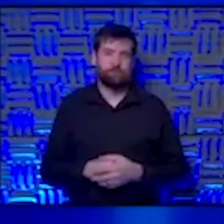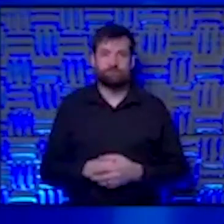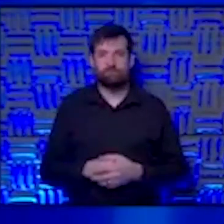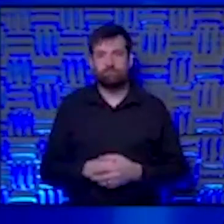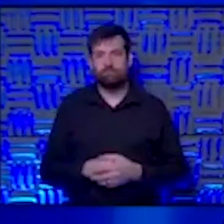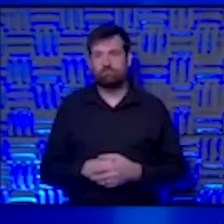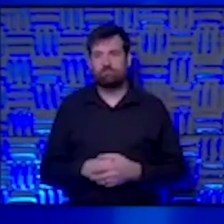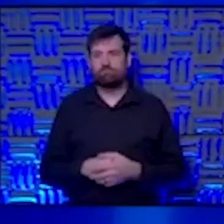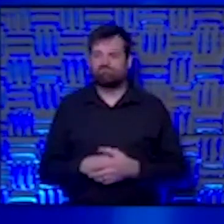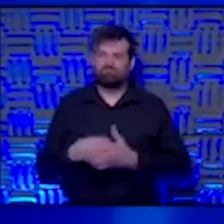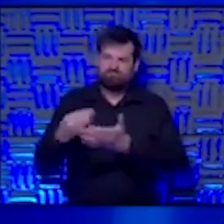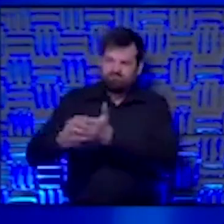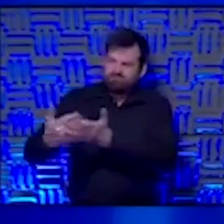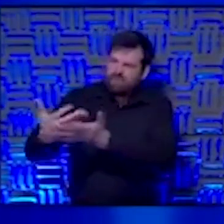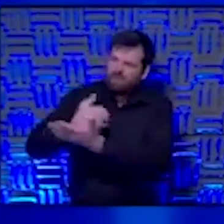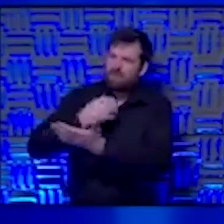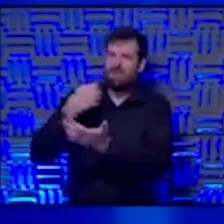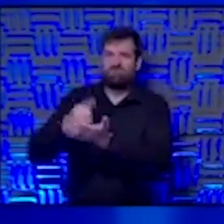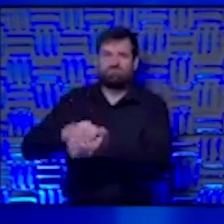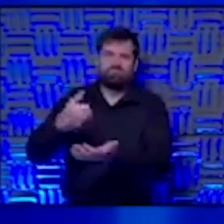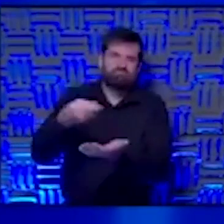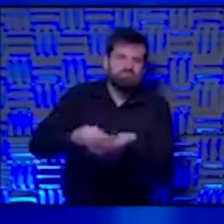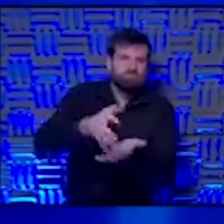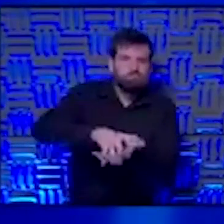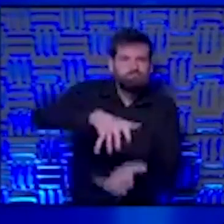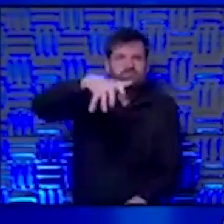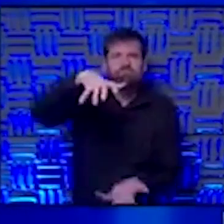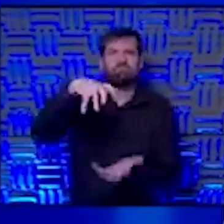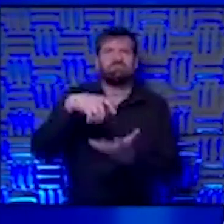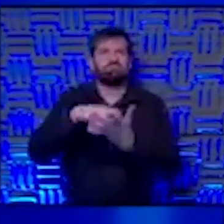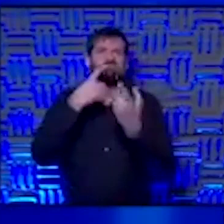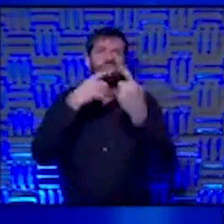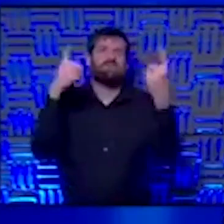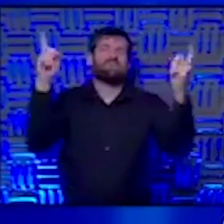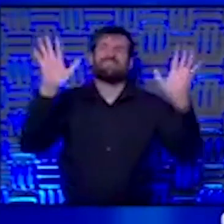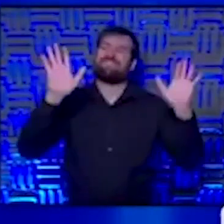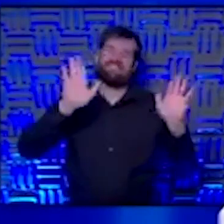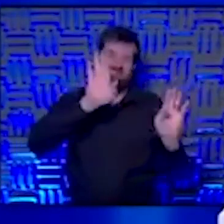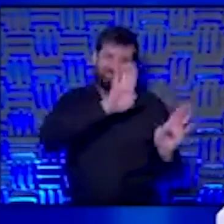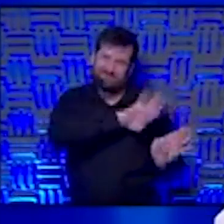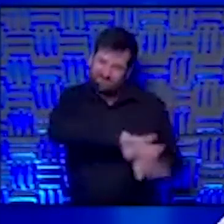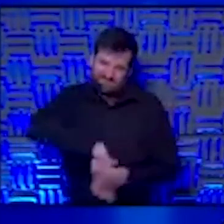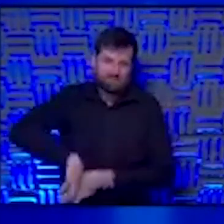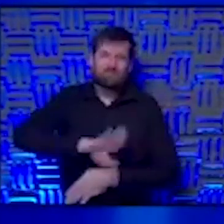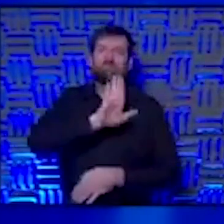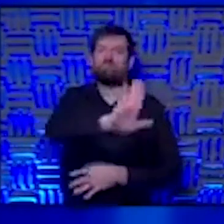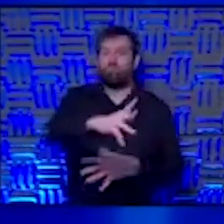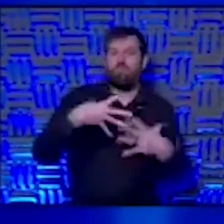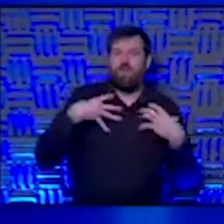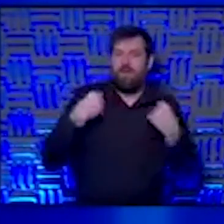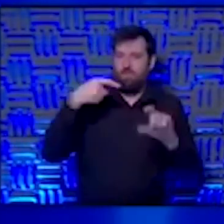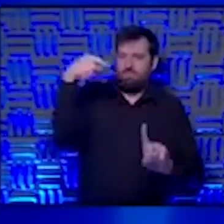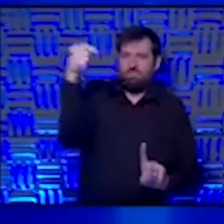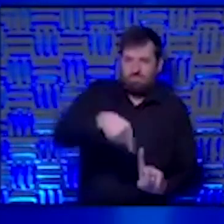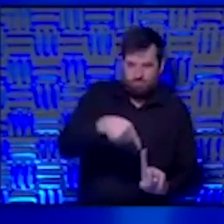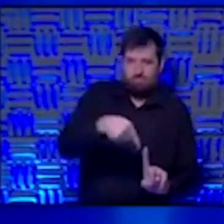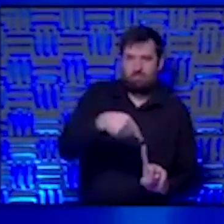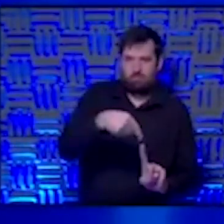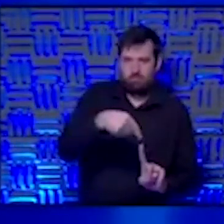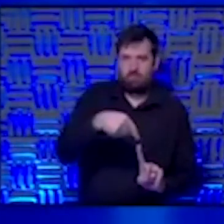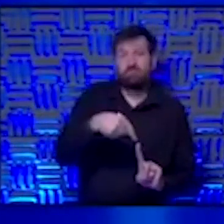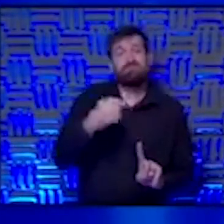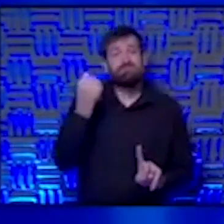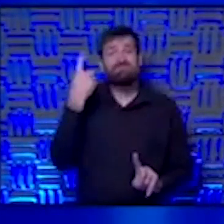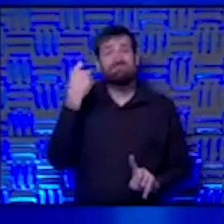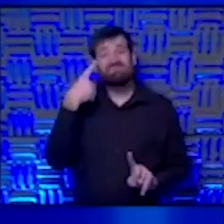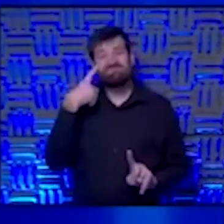about income or wealth or celebrity status. It really needs to be about where you are on your health status. And remember, we are all